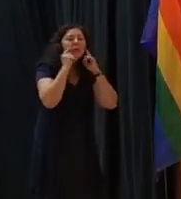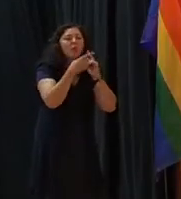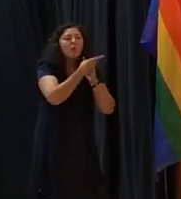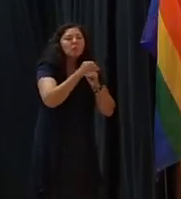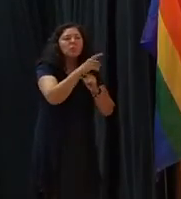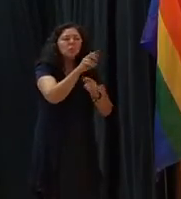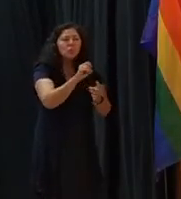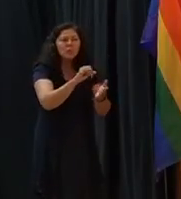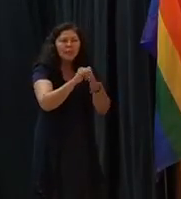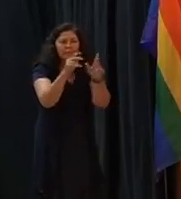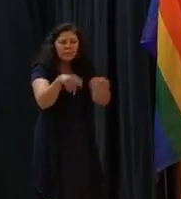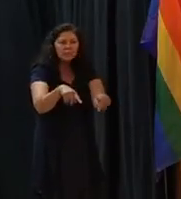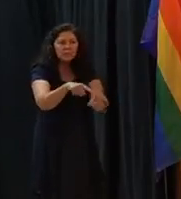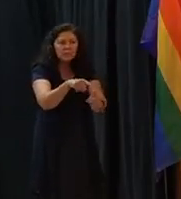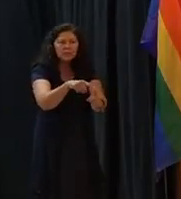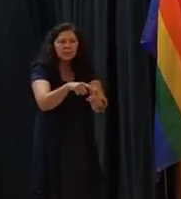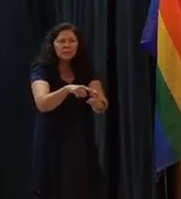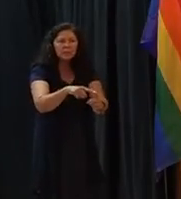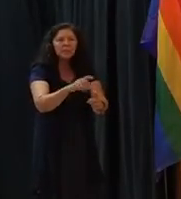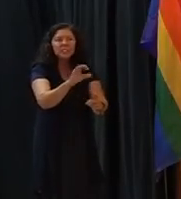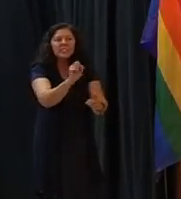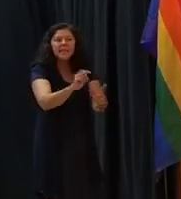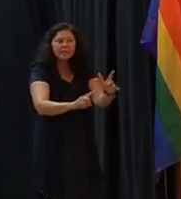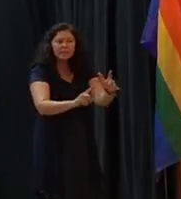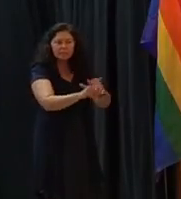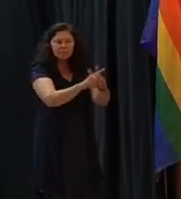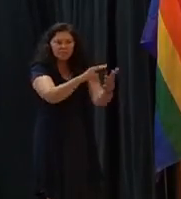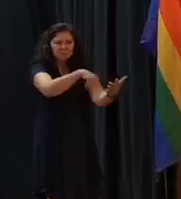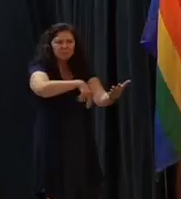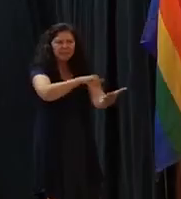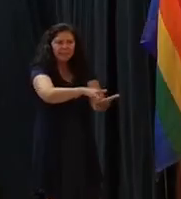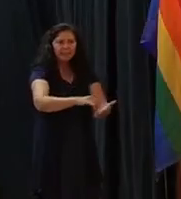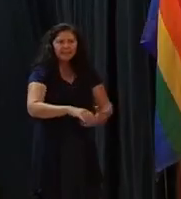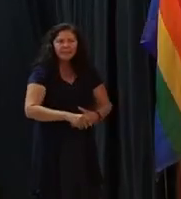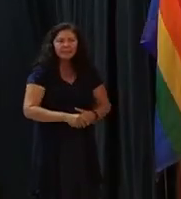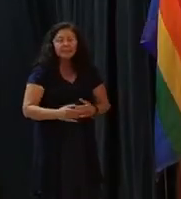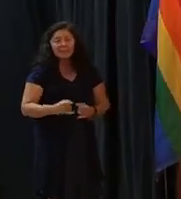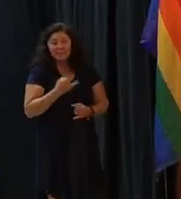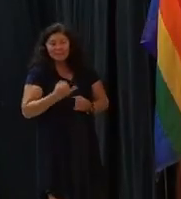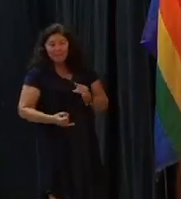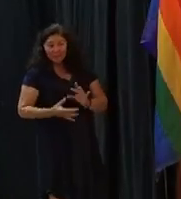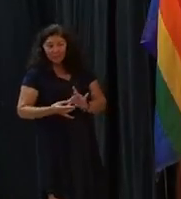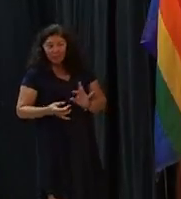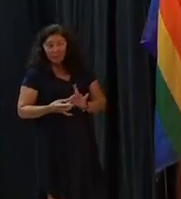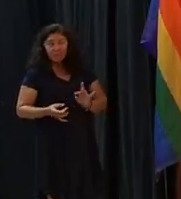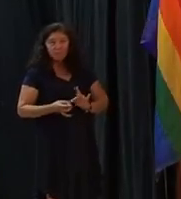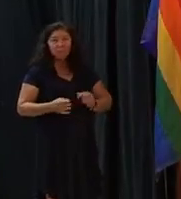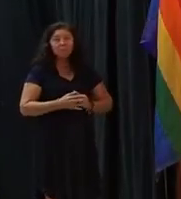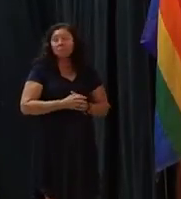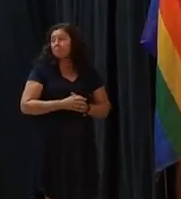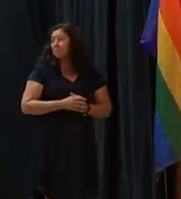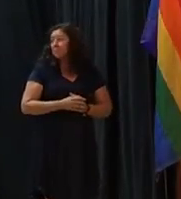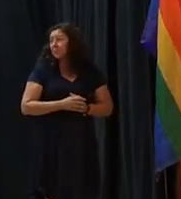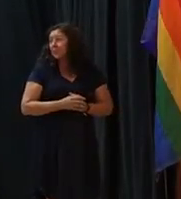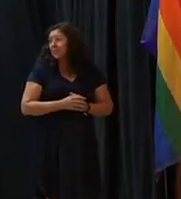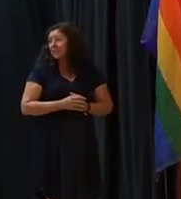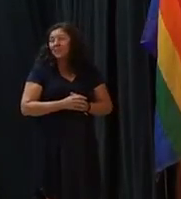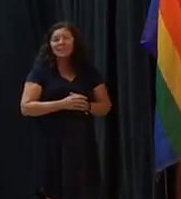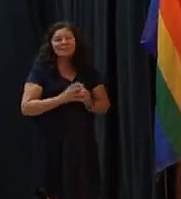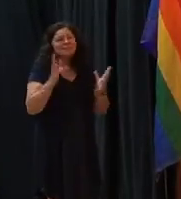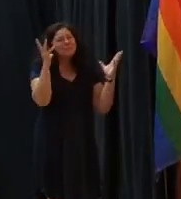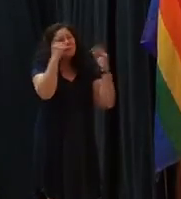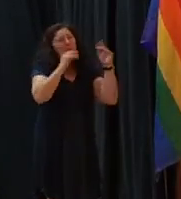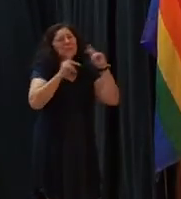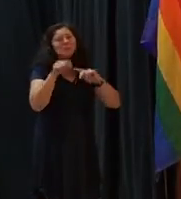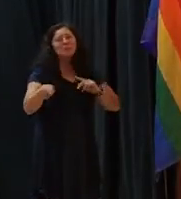Smart sued it, the case is going on. The final thing I would like to say here, with all the support of beautiful